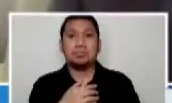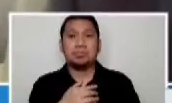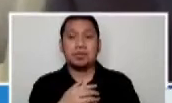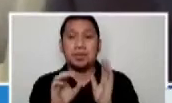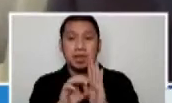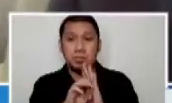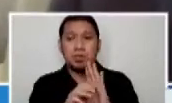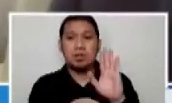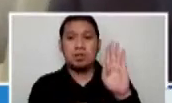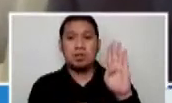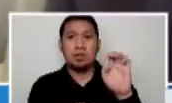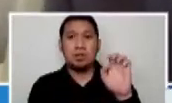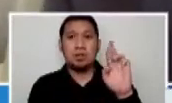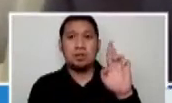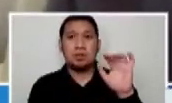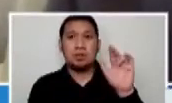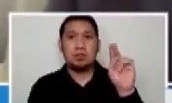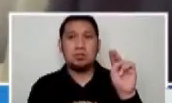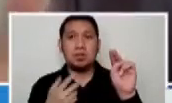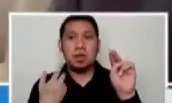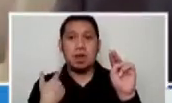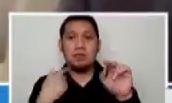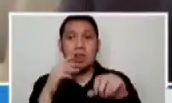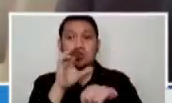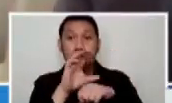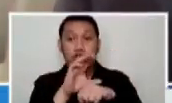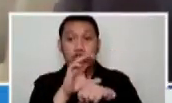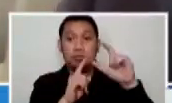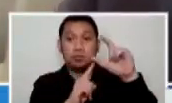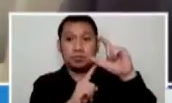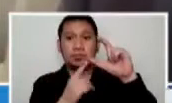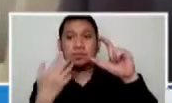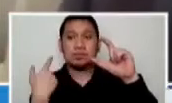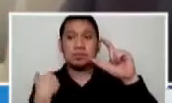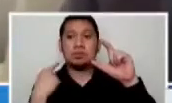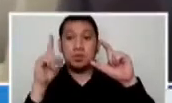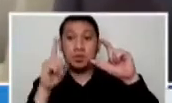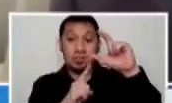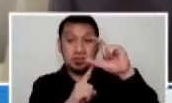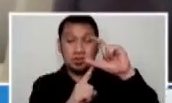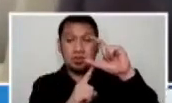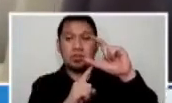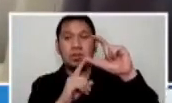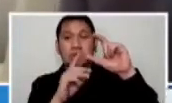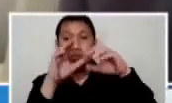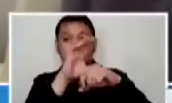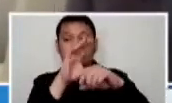they were accommodated in the nearby church. So it is a magnificent display of